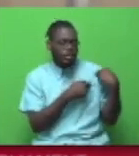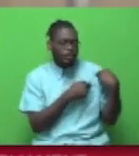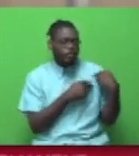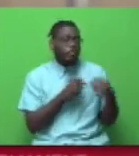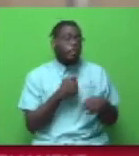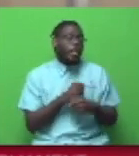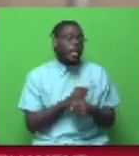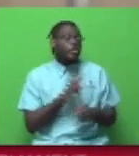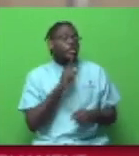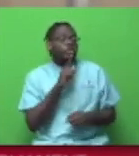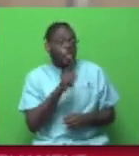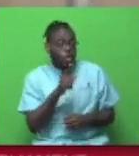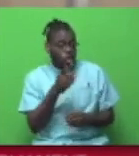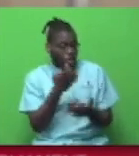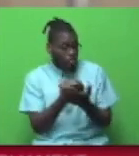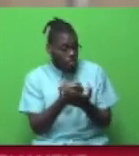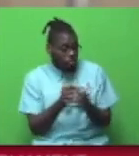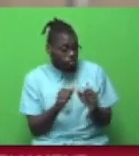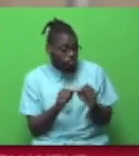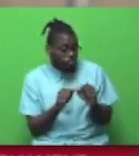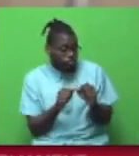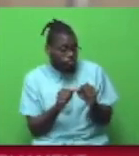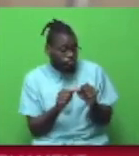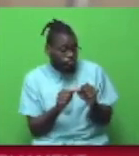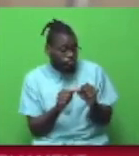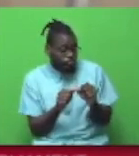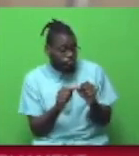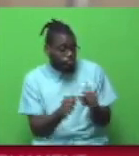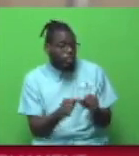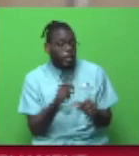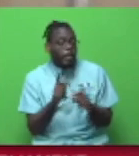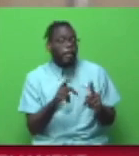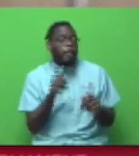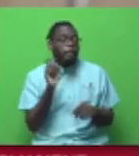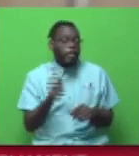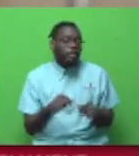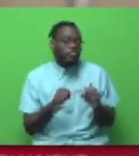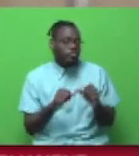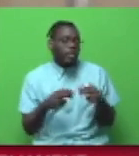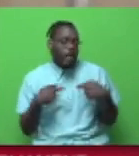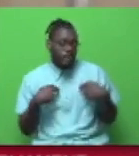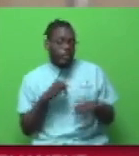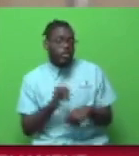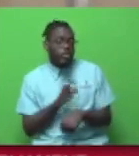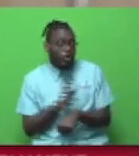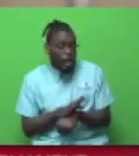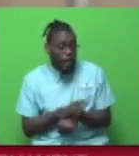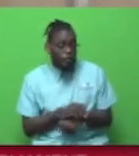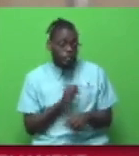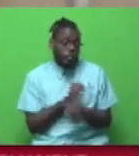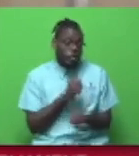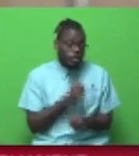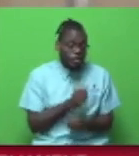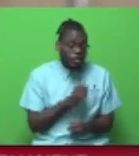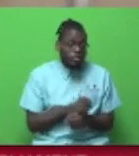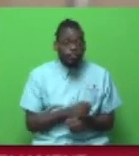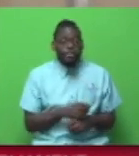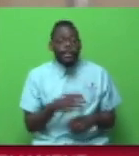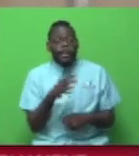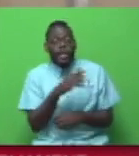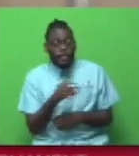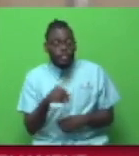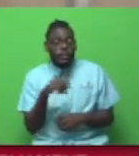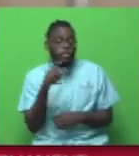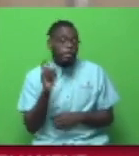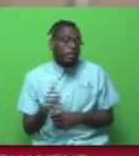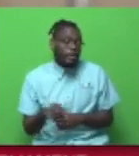people kept employed, and the social fabric kept strong. And now in preparing for this presentation, time,